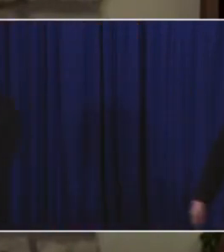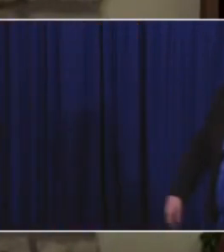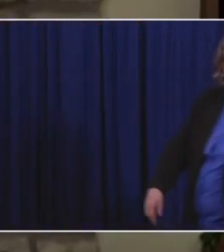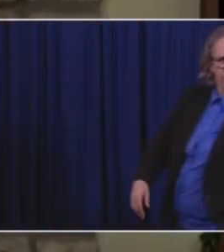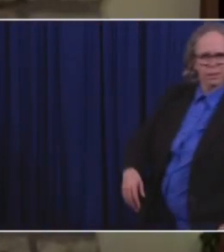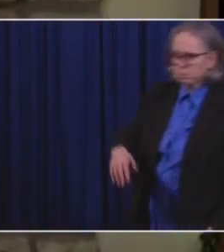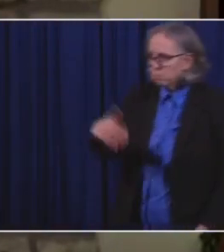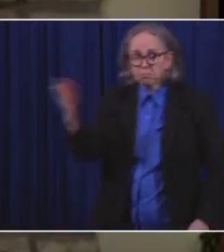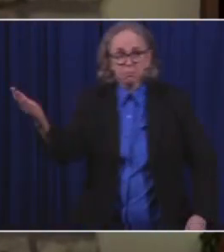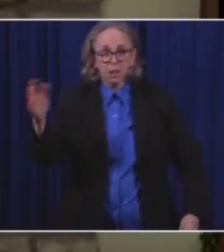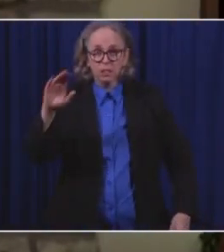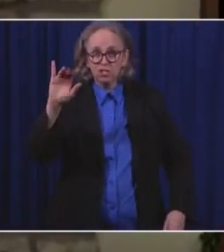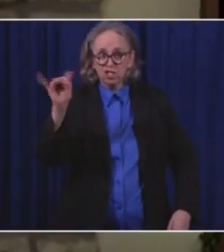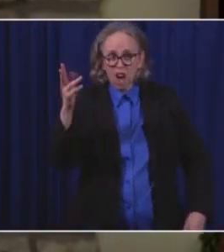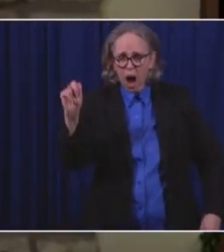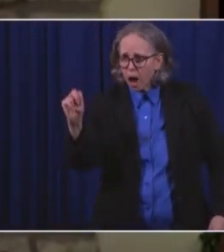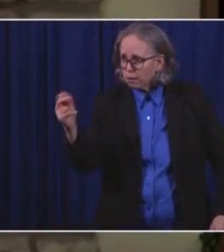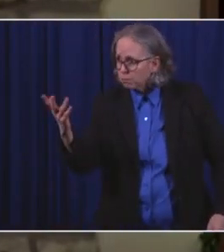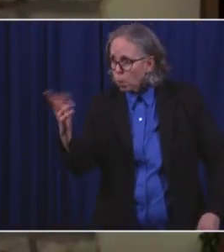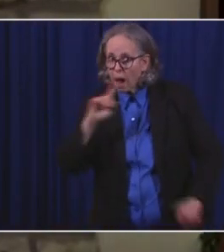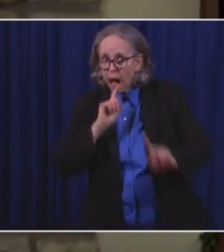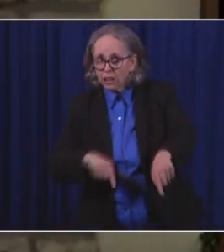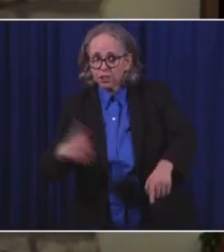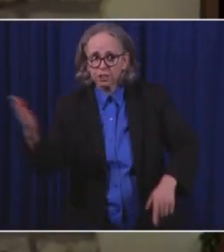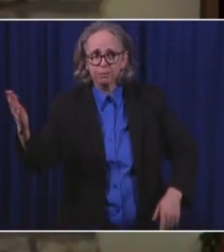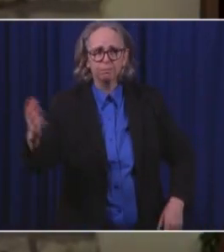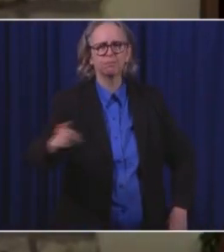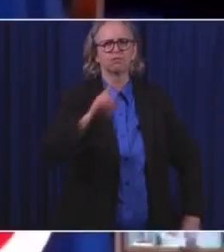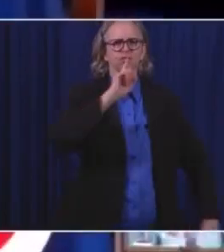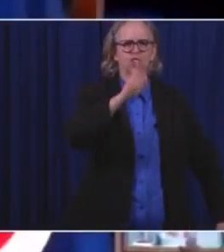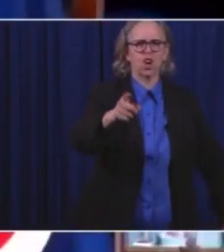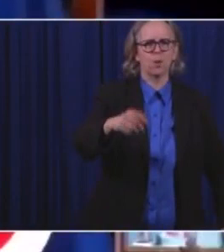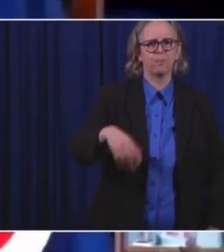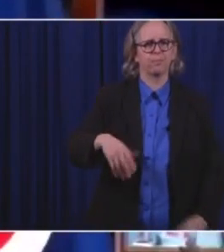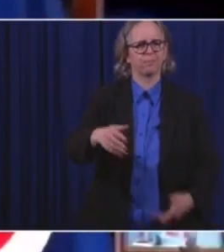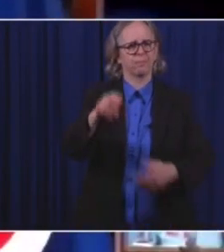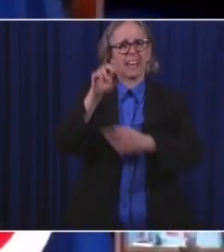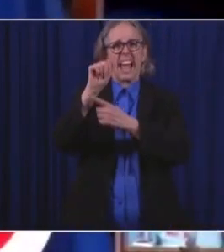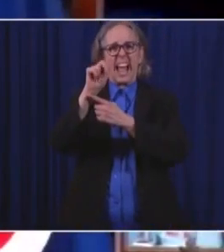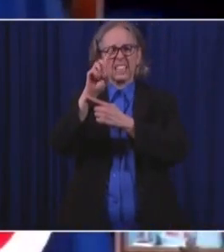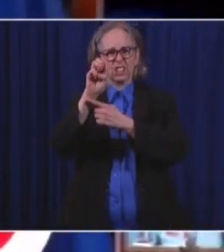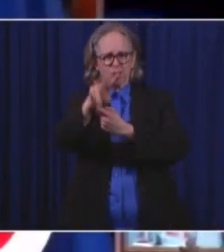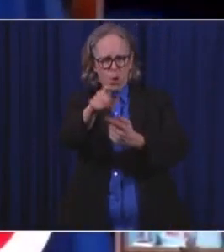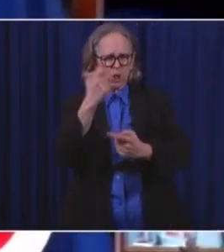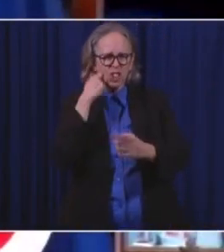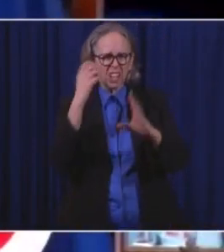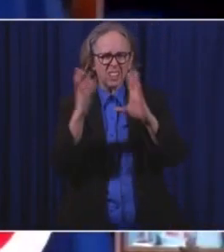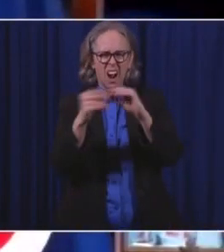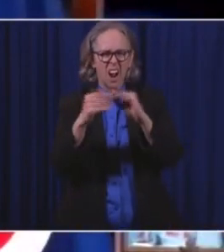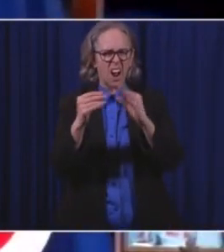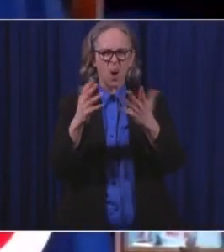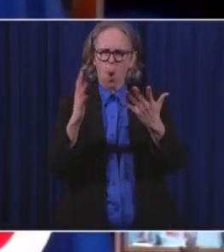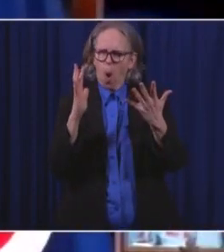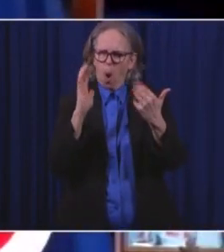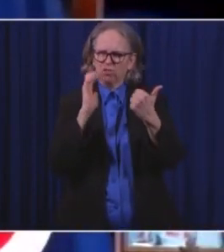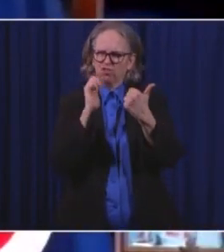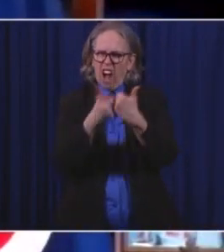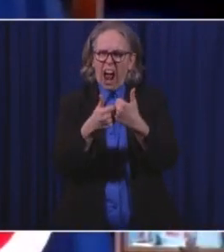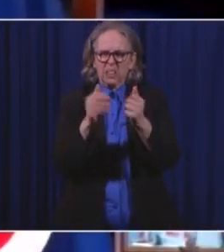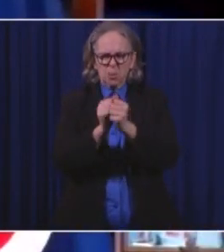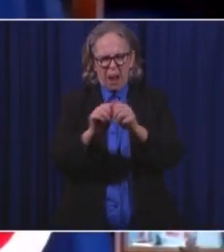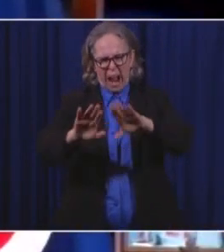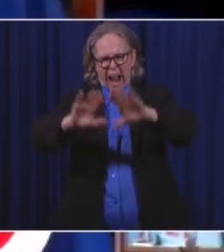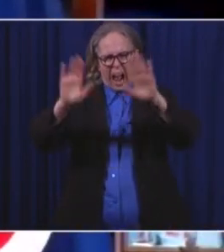Thanks, Governor. And Andrew, it's been a challenge all along because of the number of fraudulent claims that are